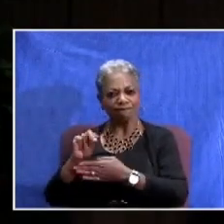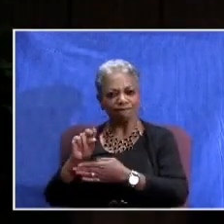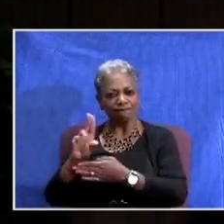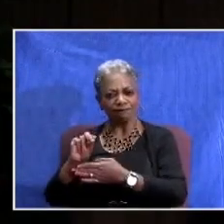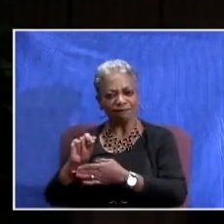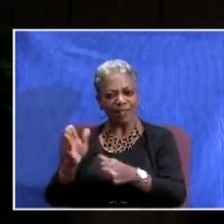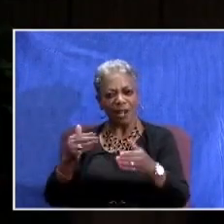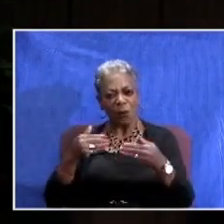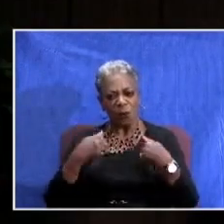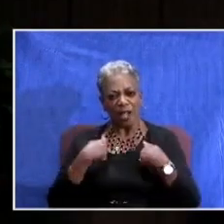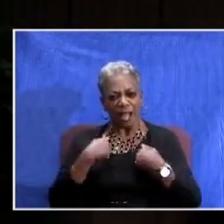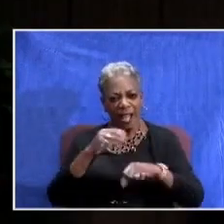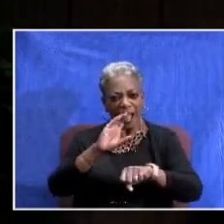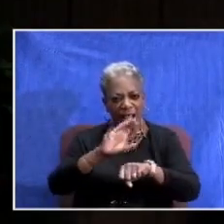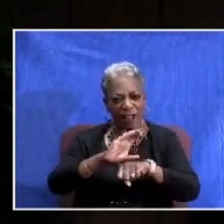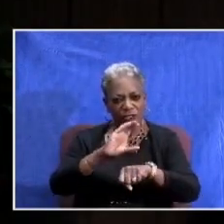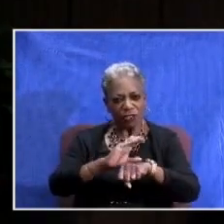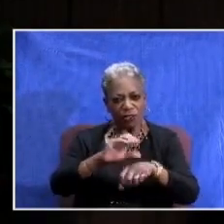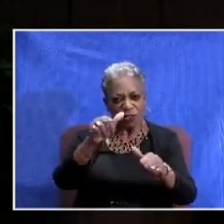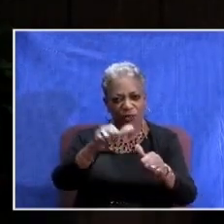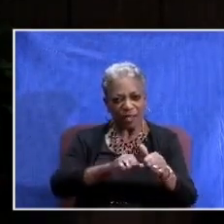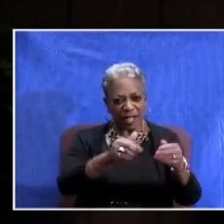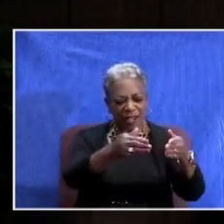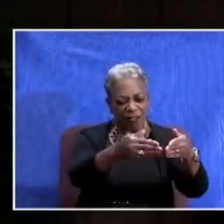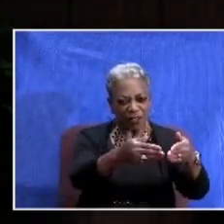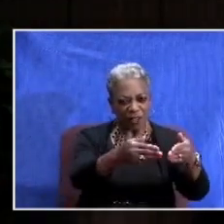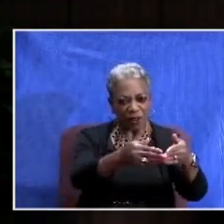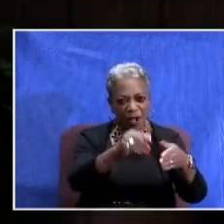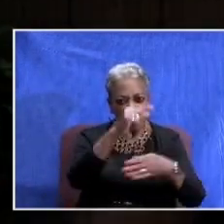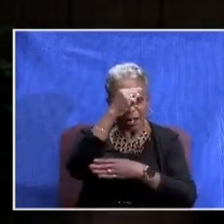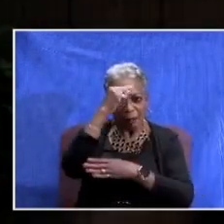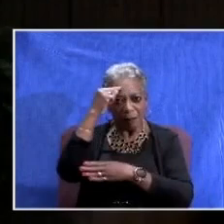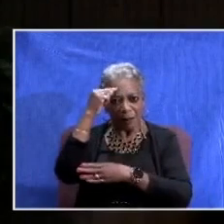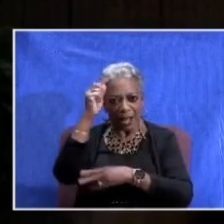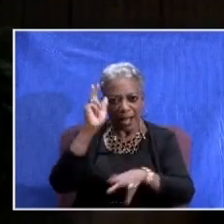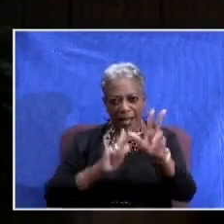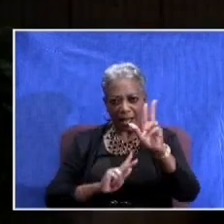corner. Black folk been praying for 500 years.